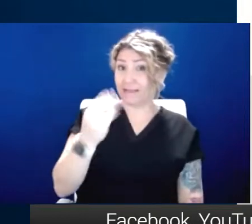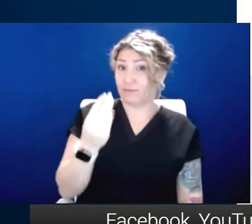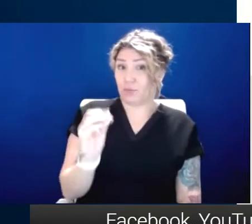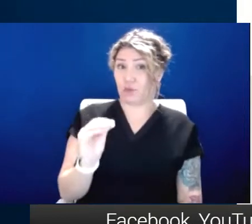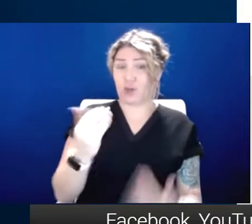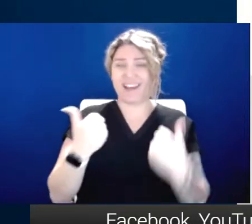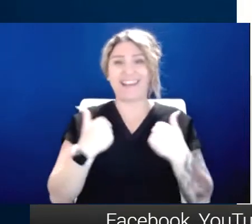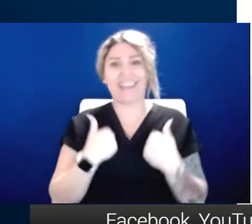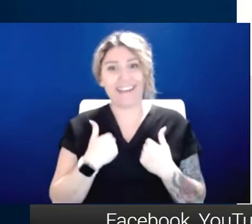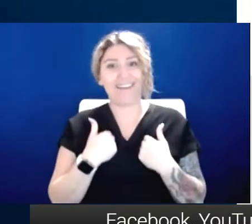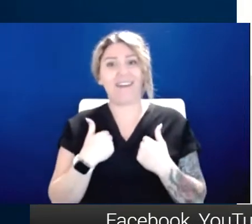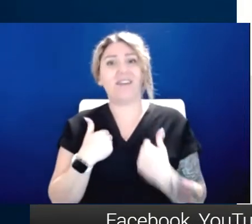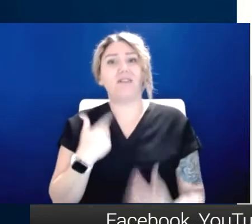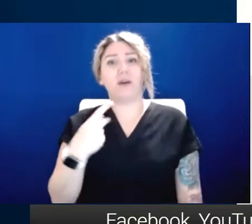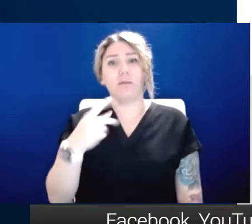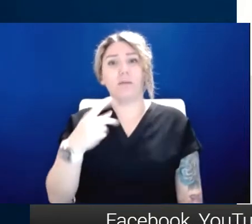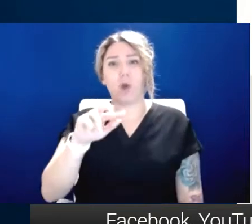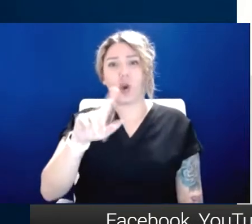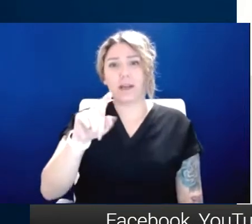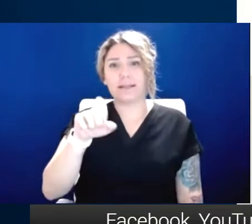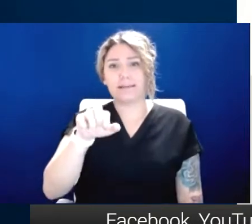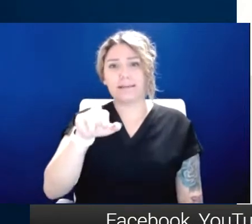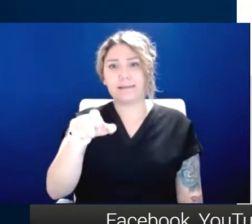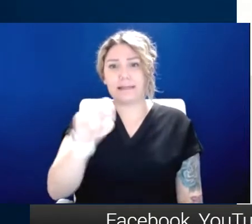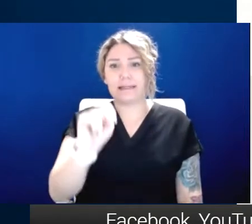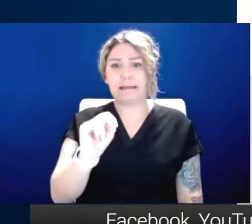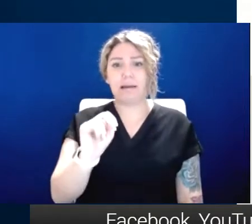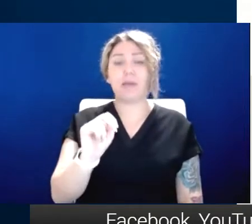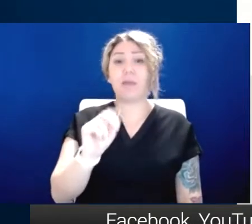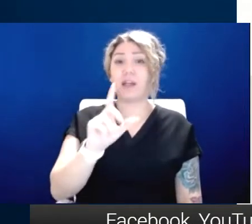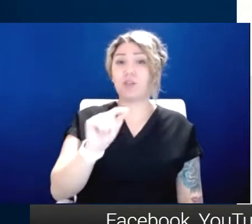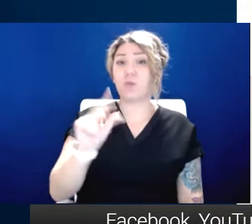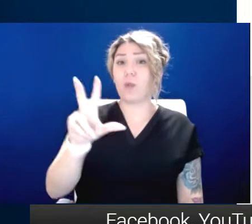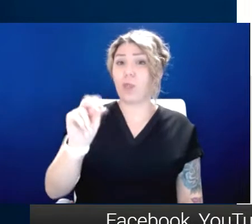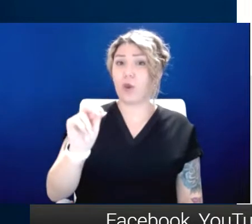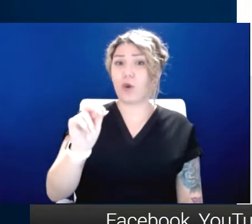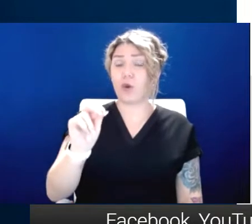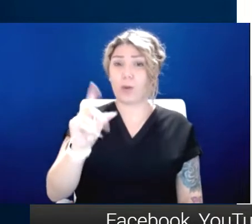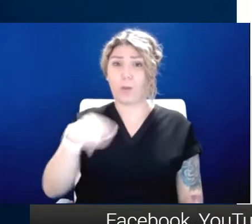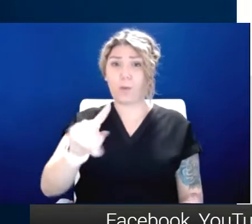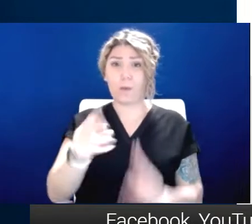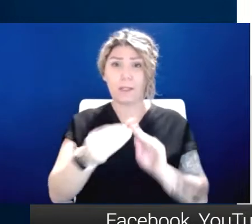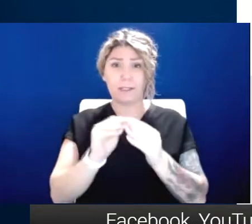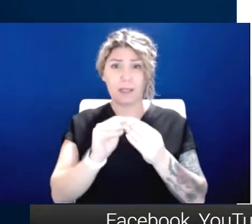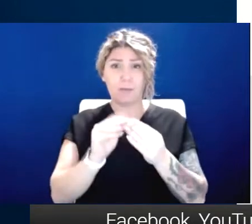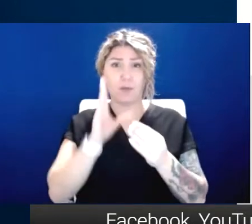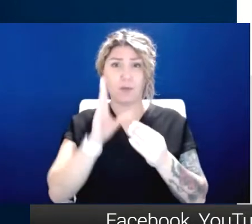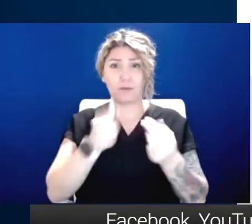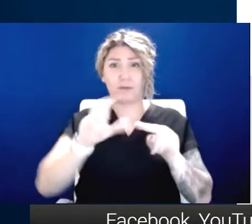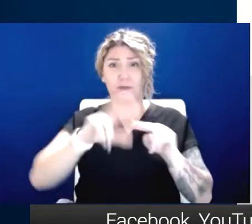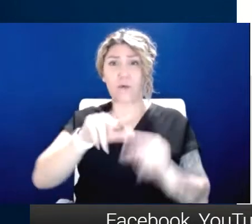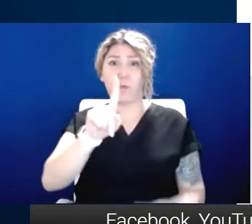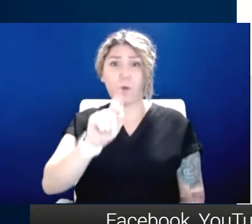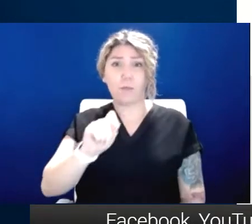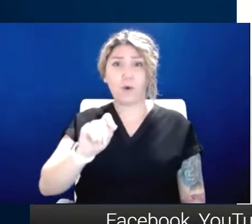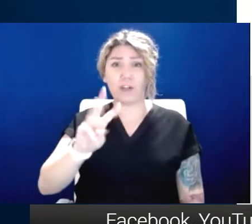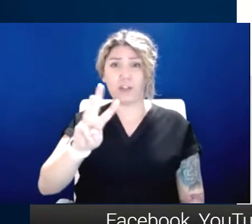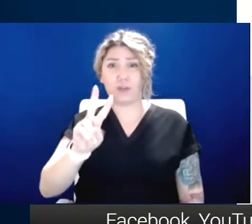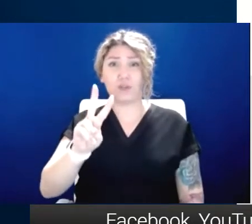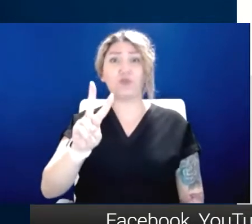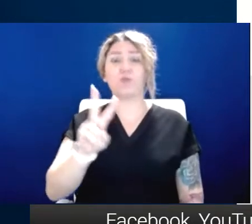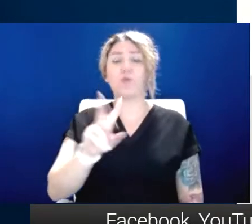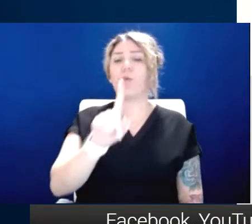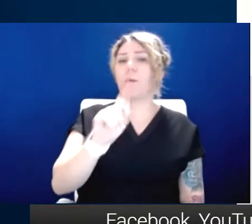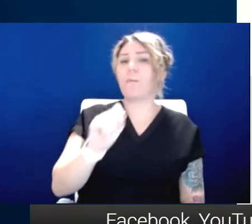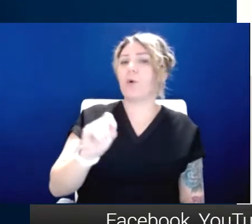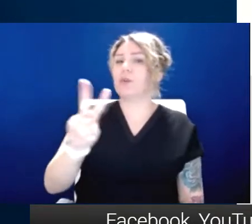By 2030, those numbers nationwide are expected to hit 1.2 million. How concerning, and what